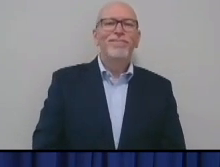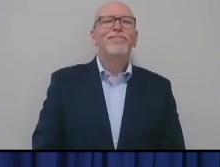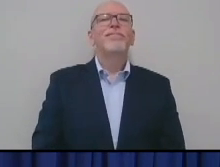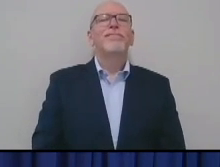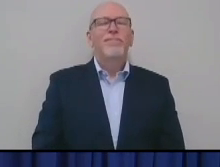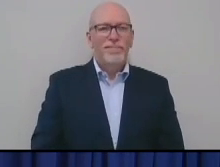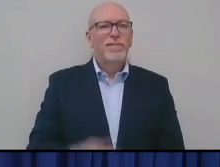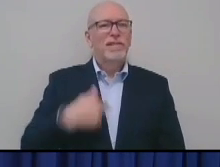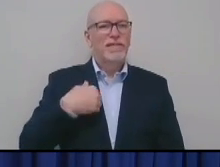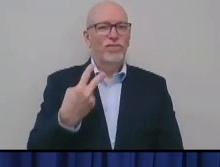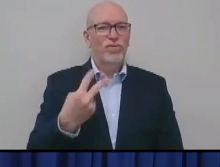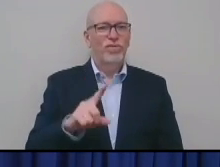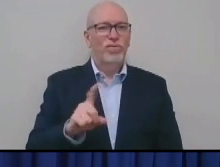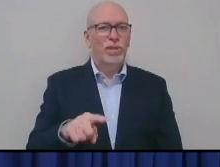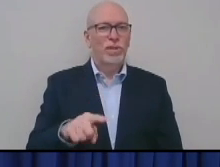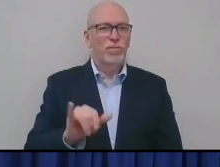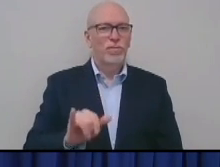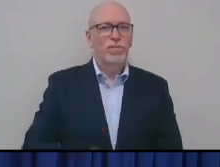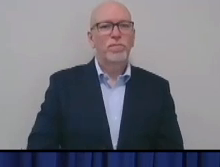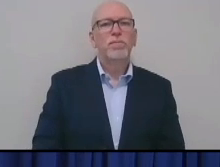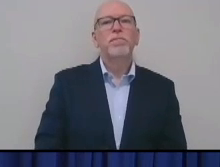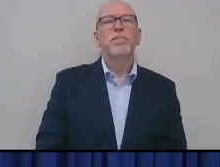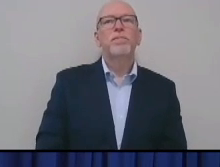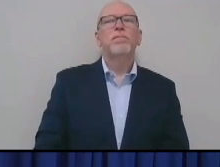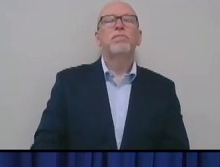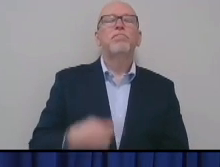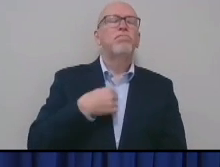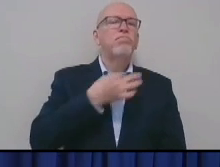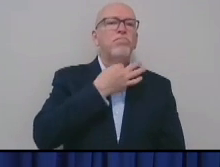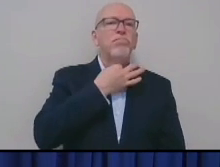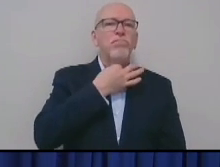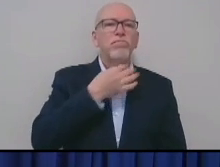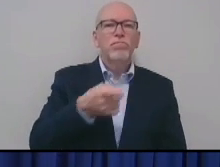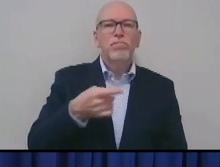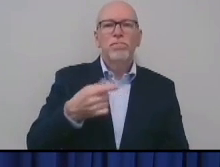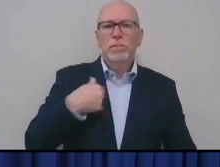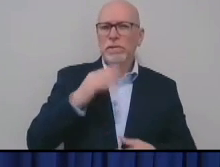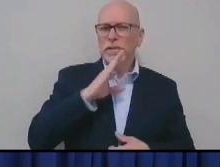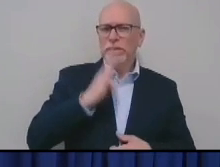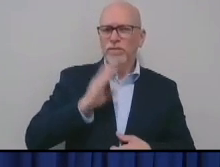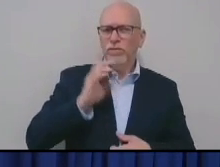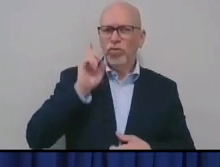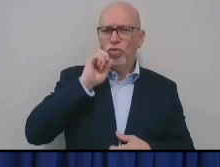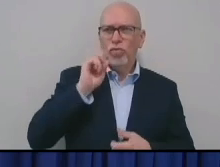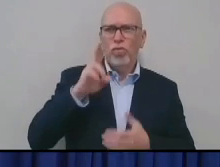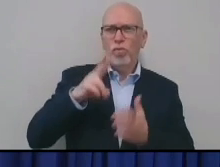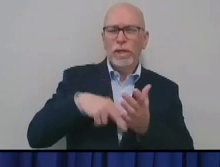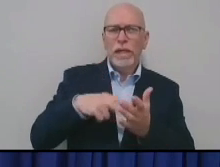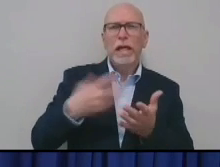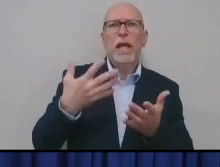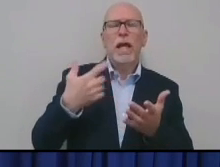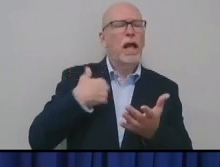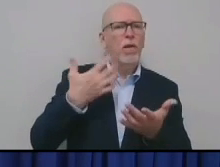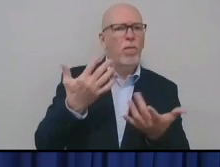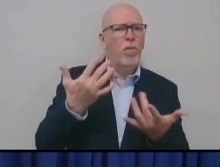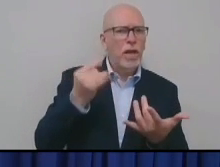two questions as well. I'm curious, I have never heard or read this, and I've kind of been waiting to see